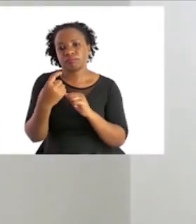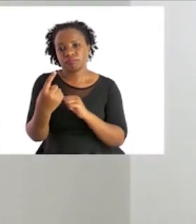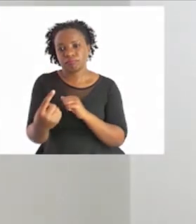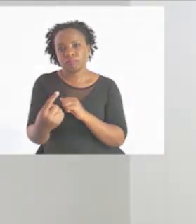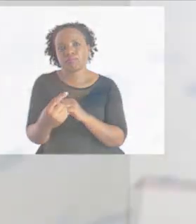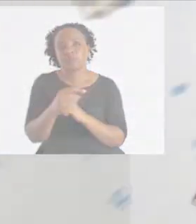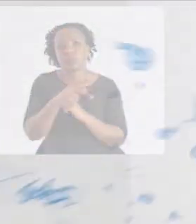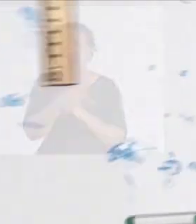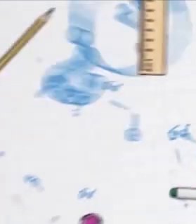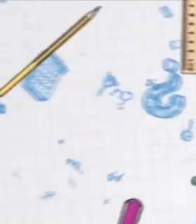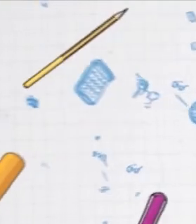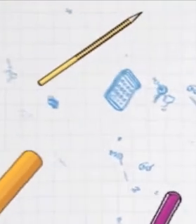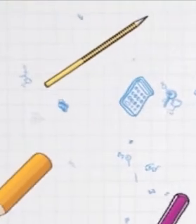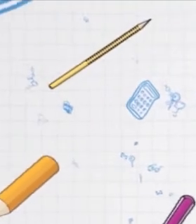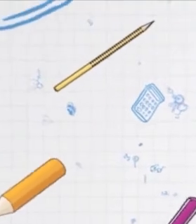nouns.